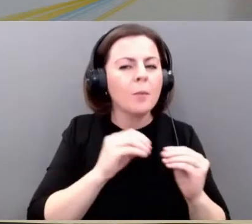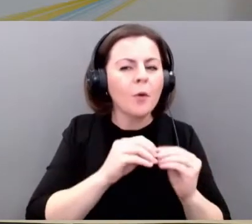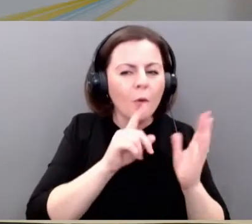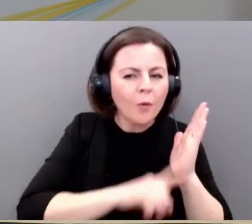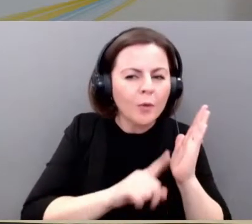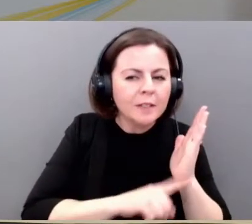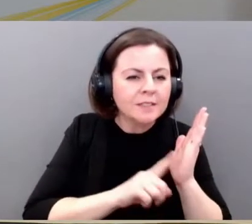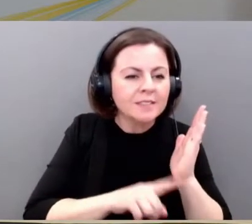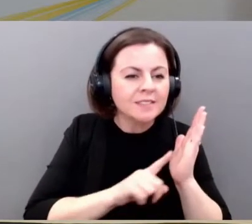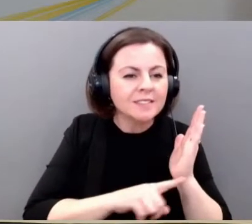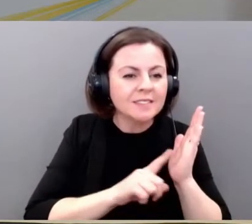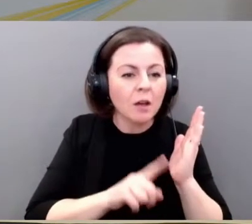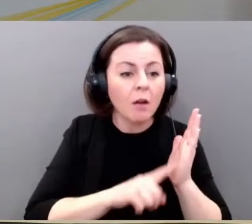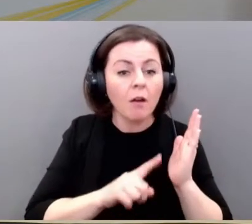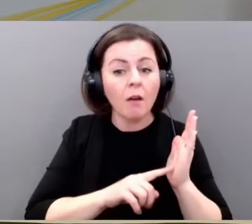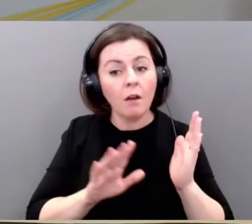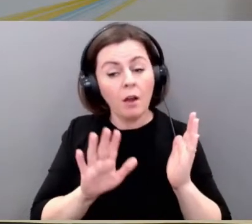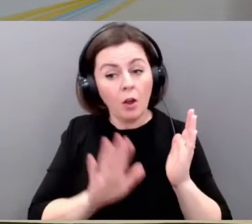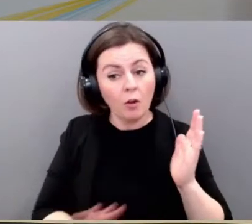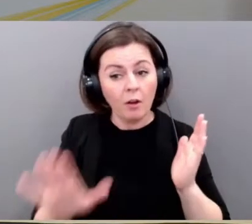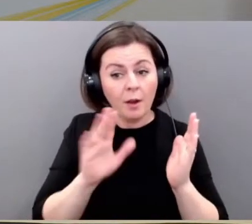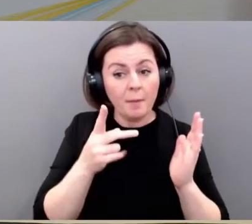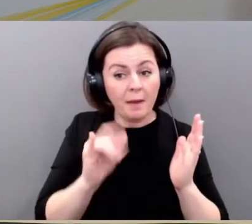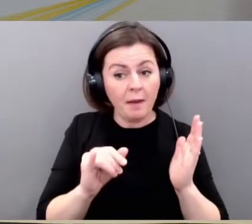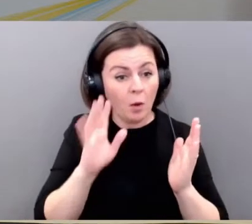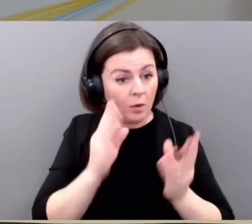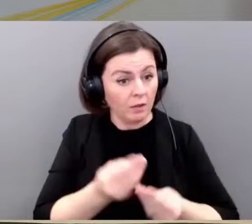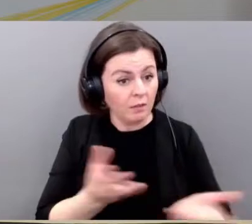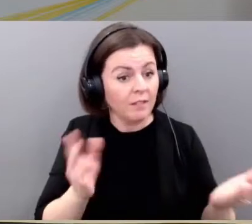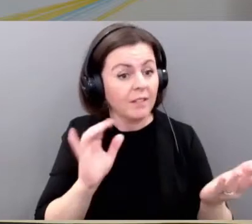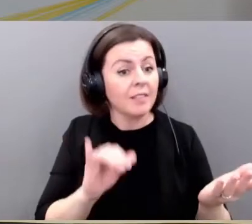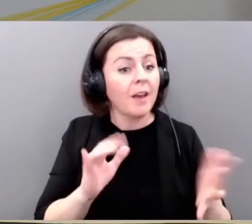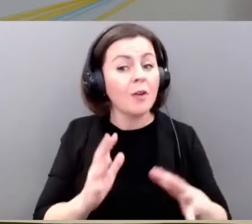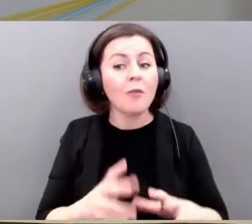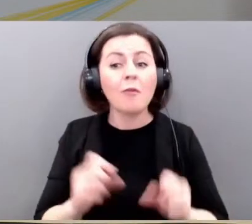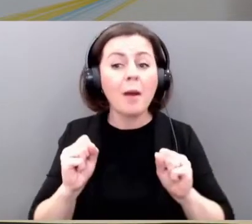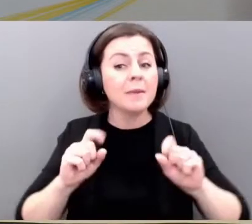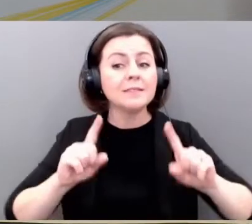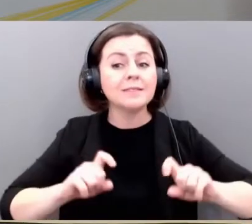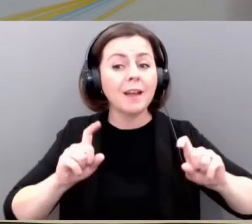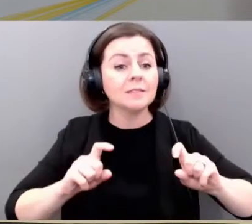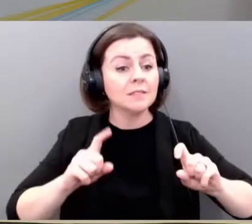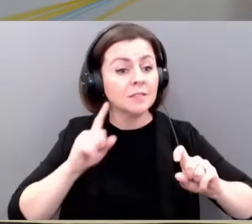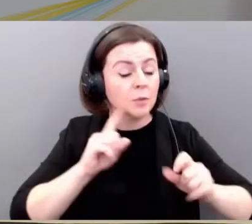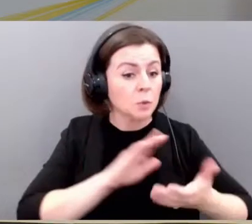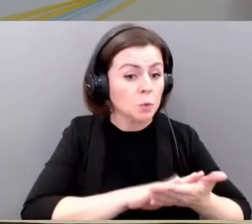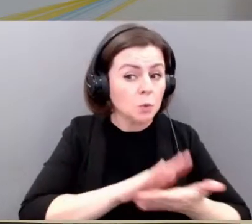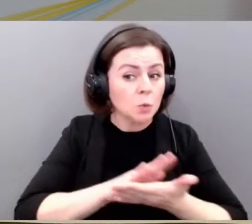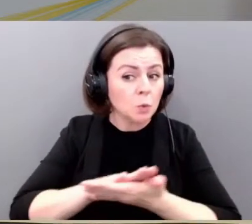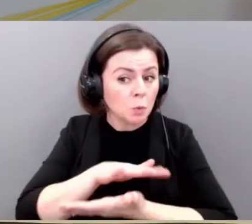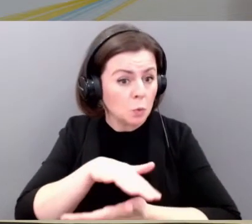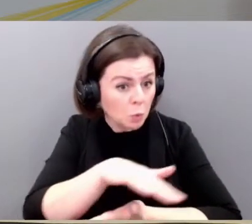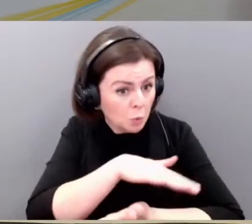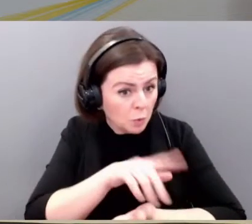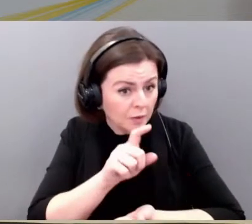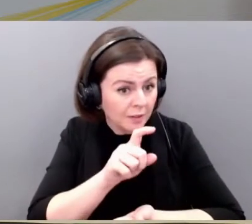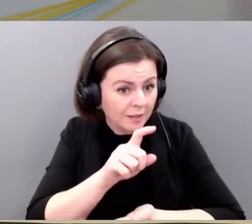other places on the island, maybe like schools, etc.? Hi, Louise. So this